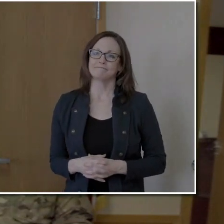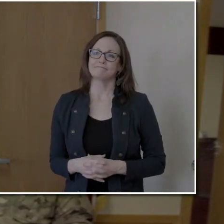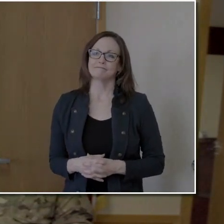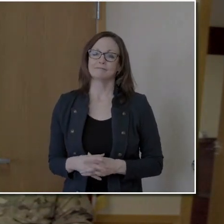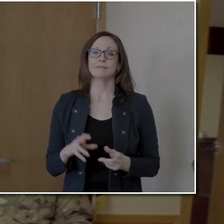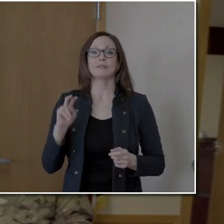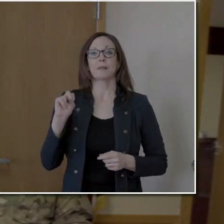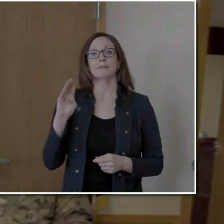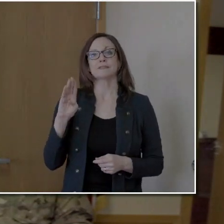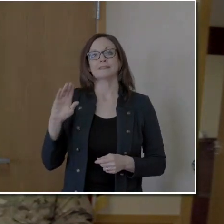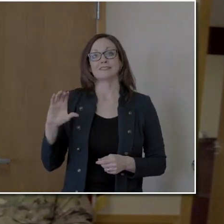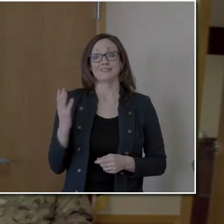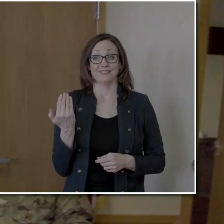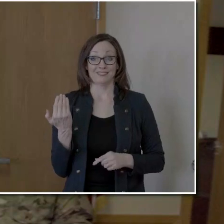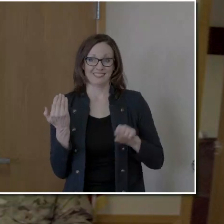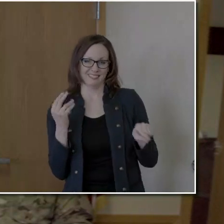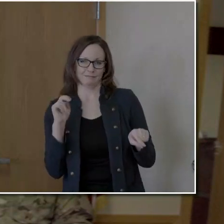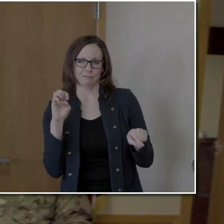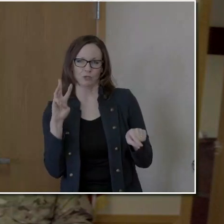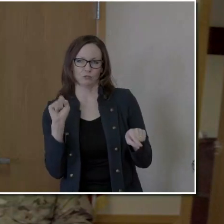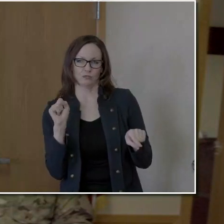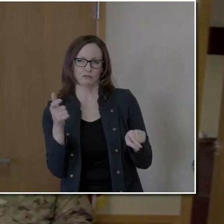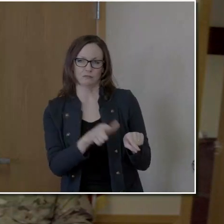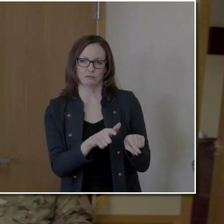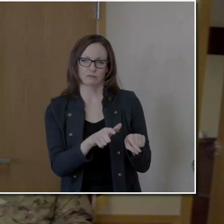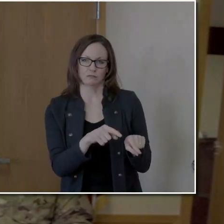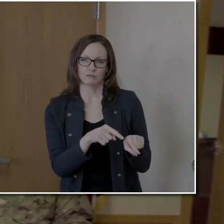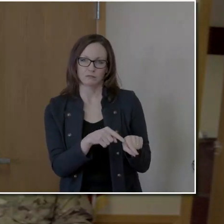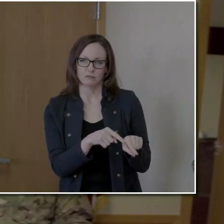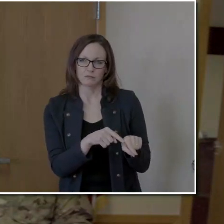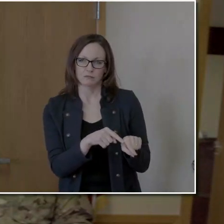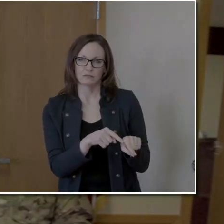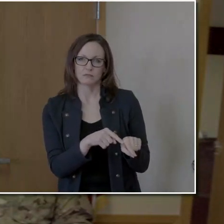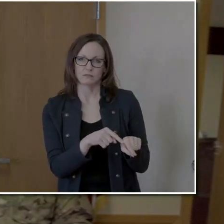As a reminder, *6 to unmute your line.